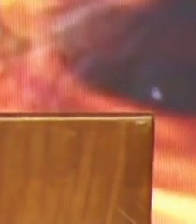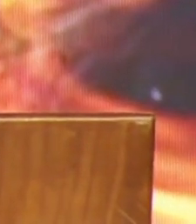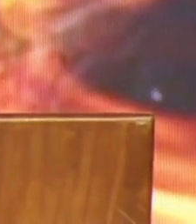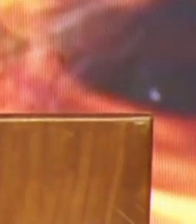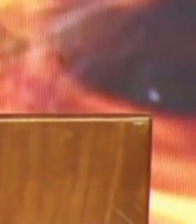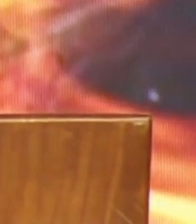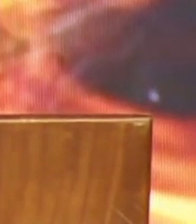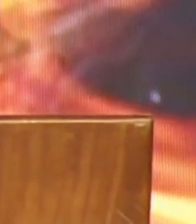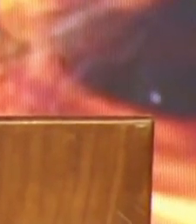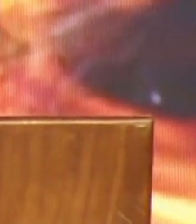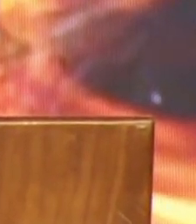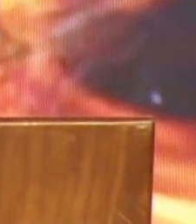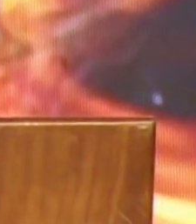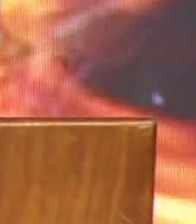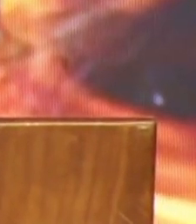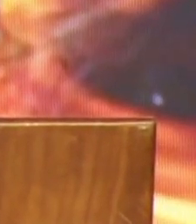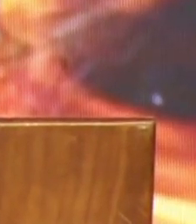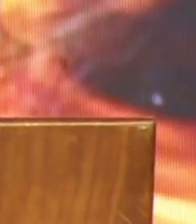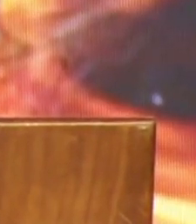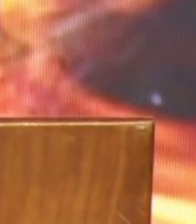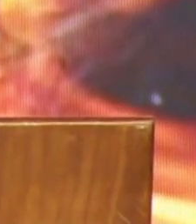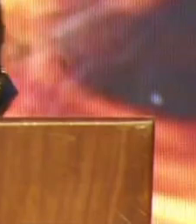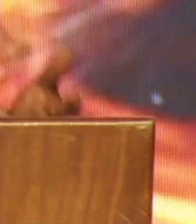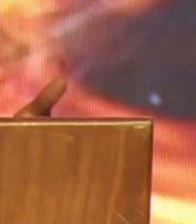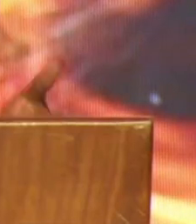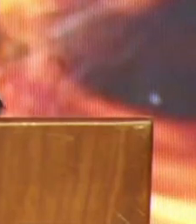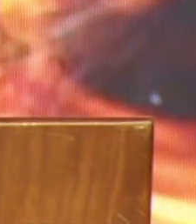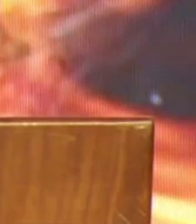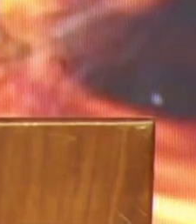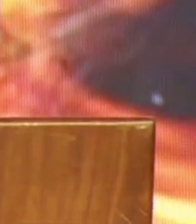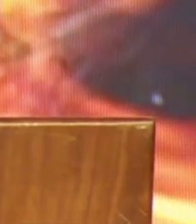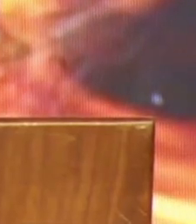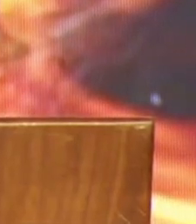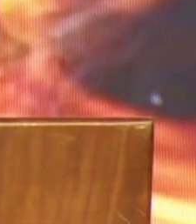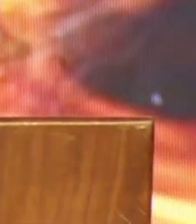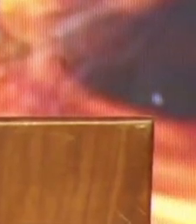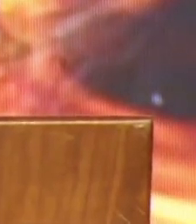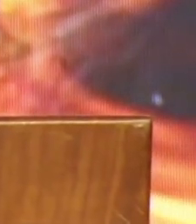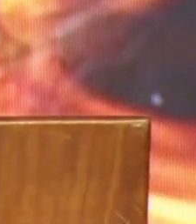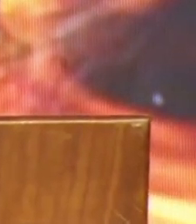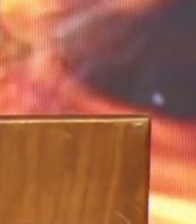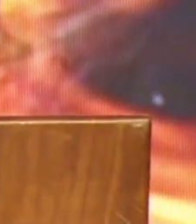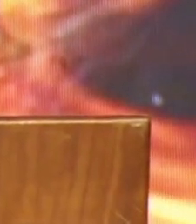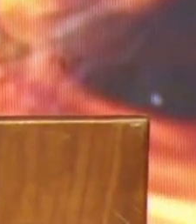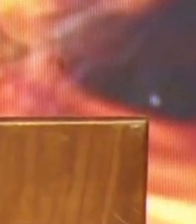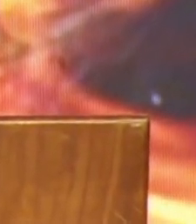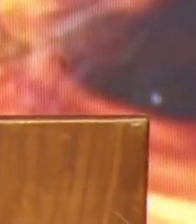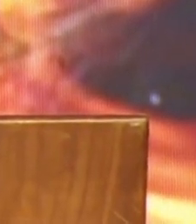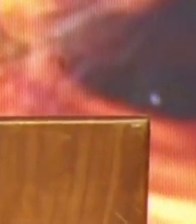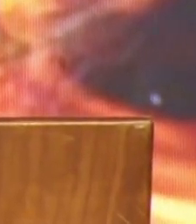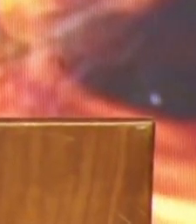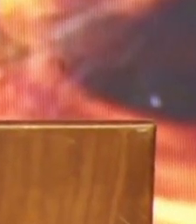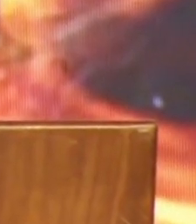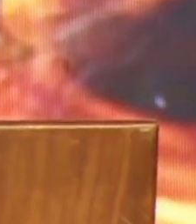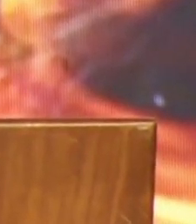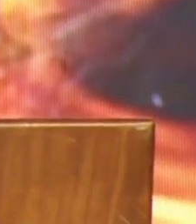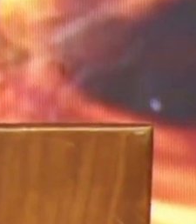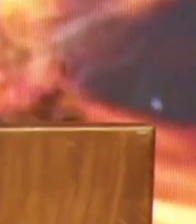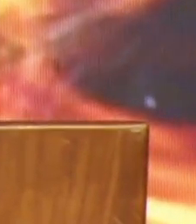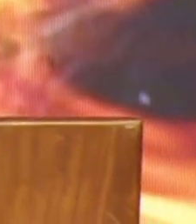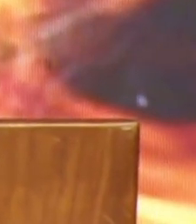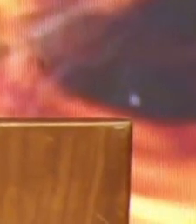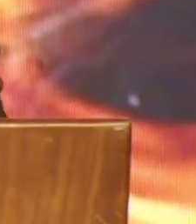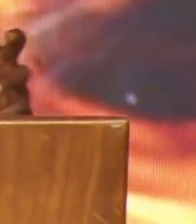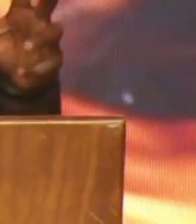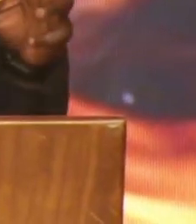mentorship that that individual has gone through or otherwise. We did agree that when there